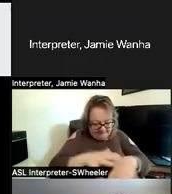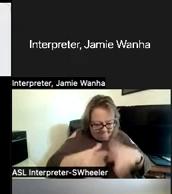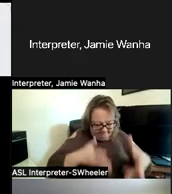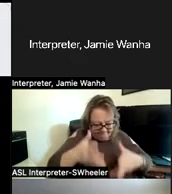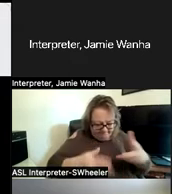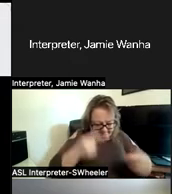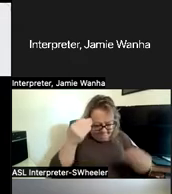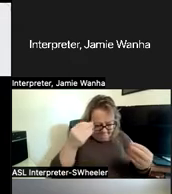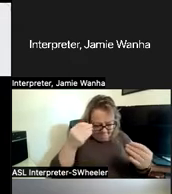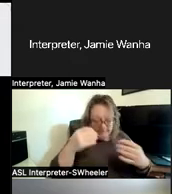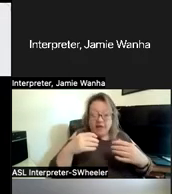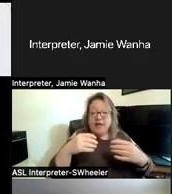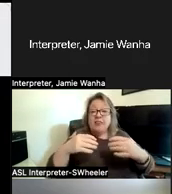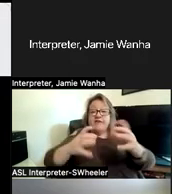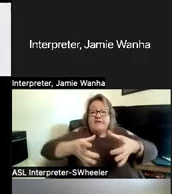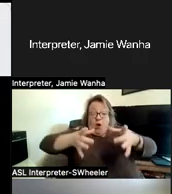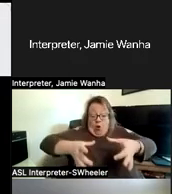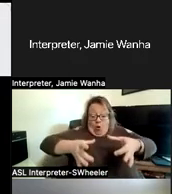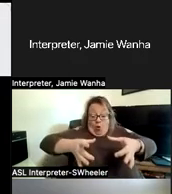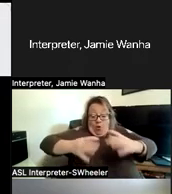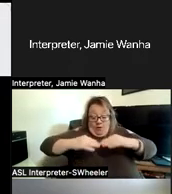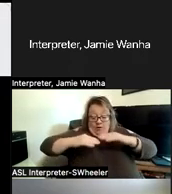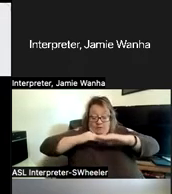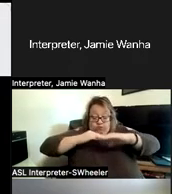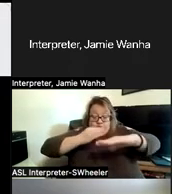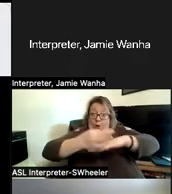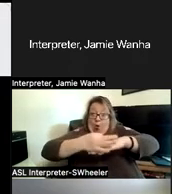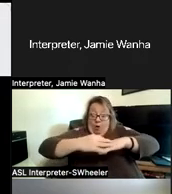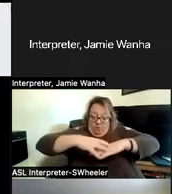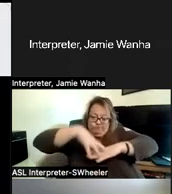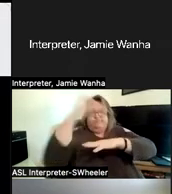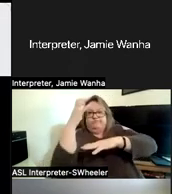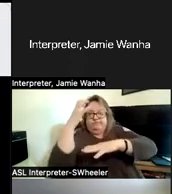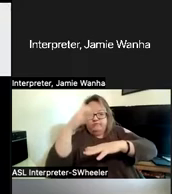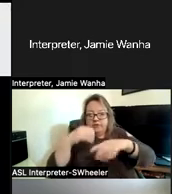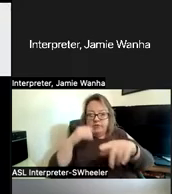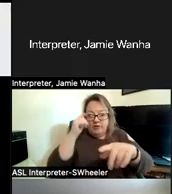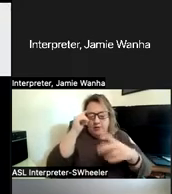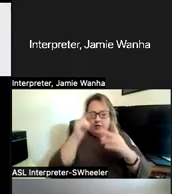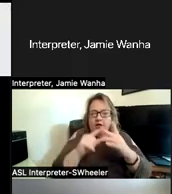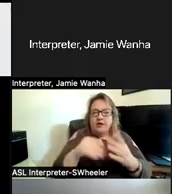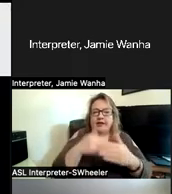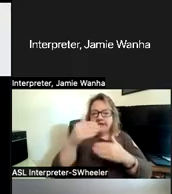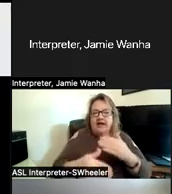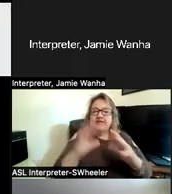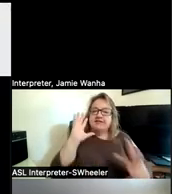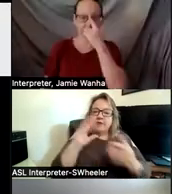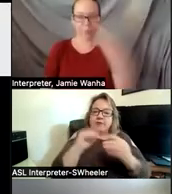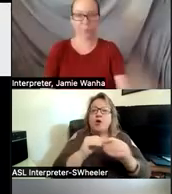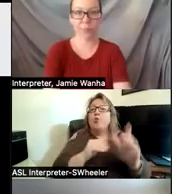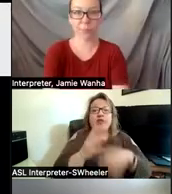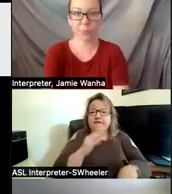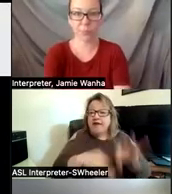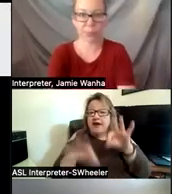this uplift of manholes, et cetera, et cetera. In the next one, we are going to have a summary of the key findings on